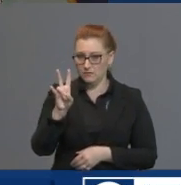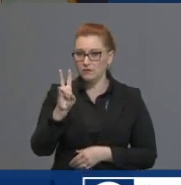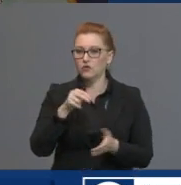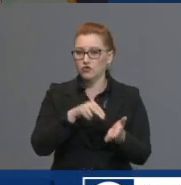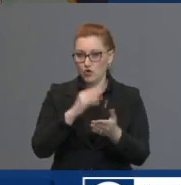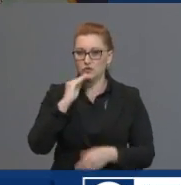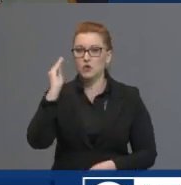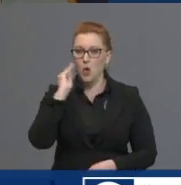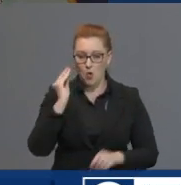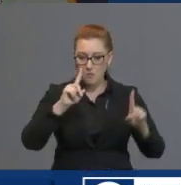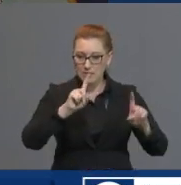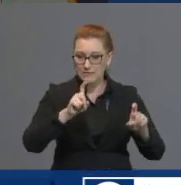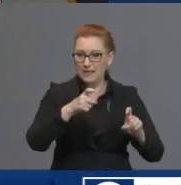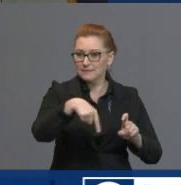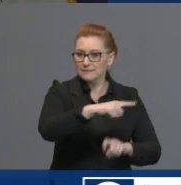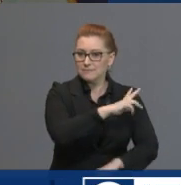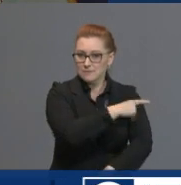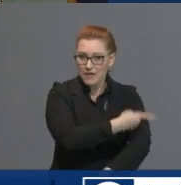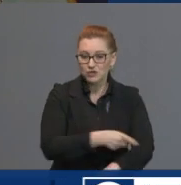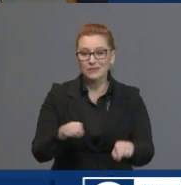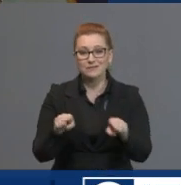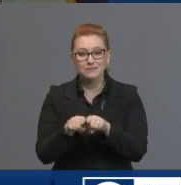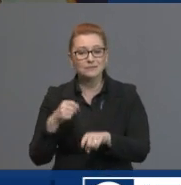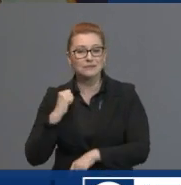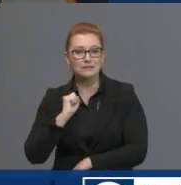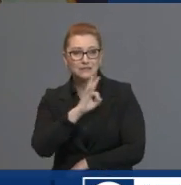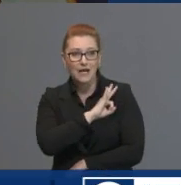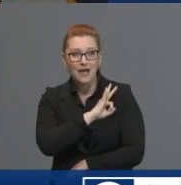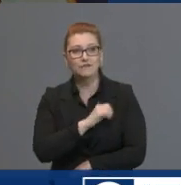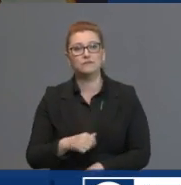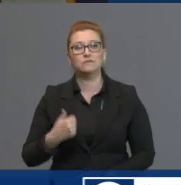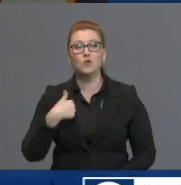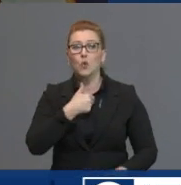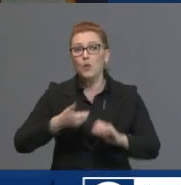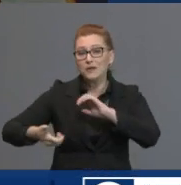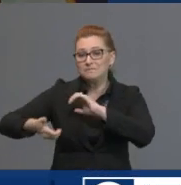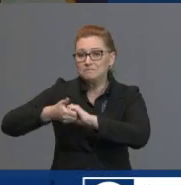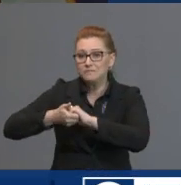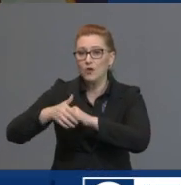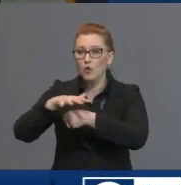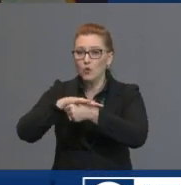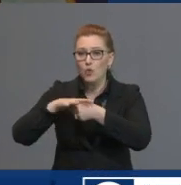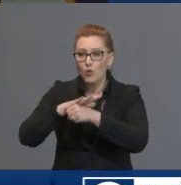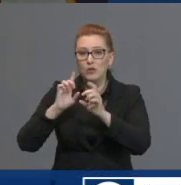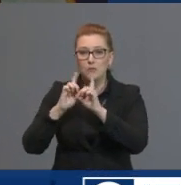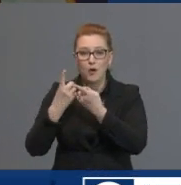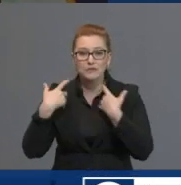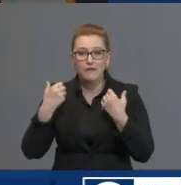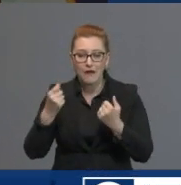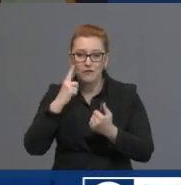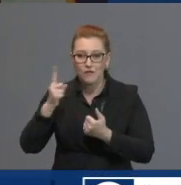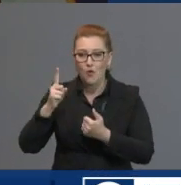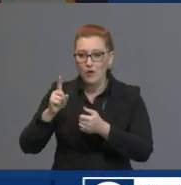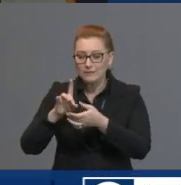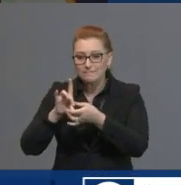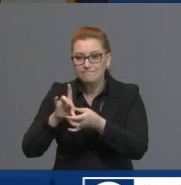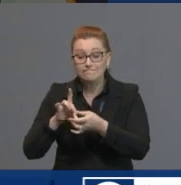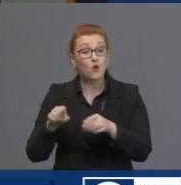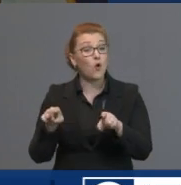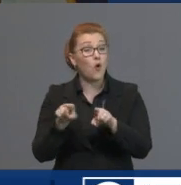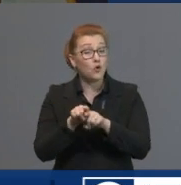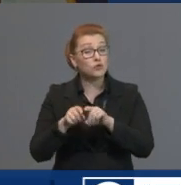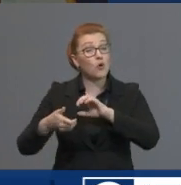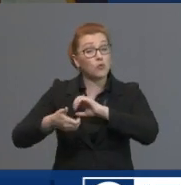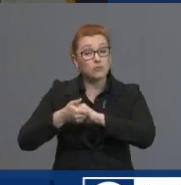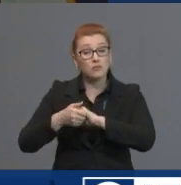staff. We are working with our local public health departments in order to be able to coordinate this. We also are partnering with labs like